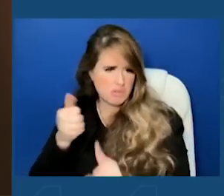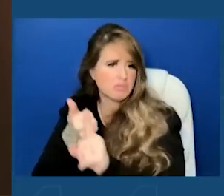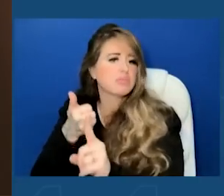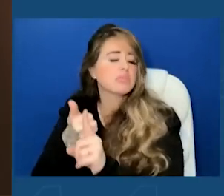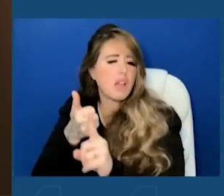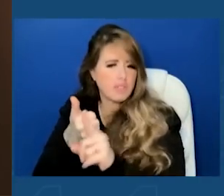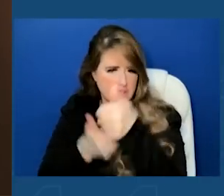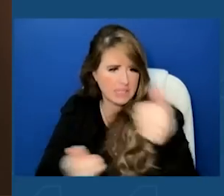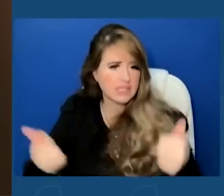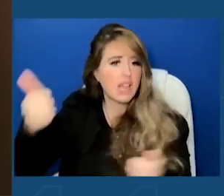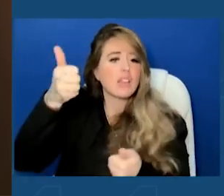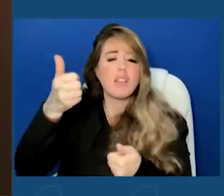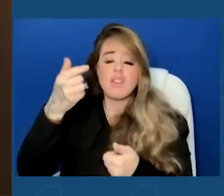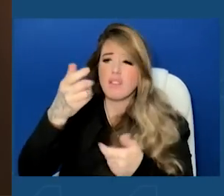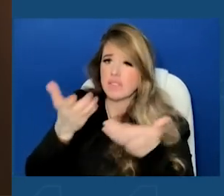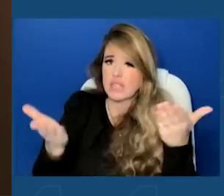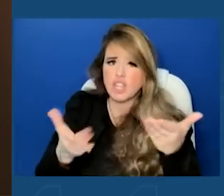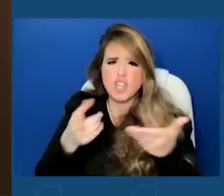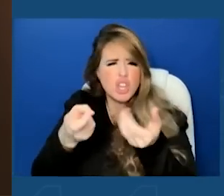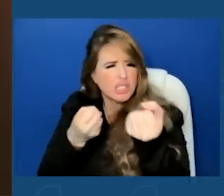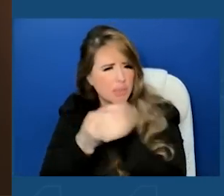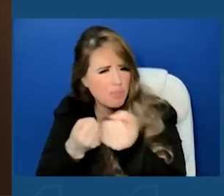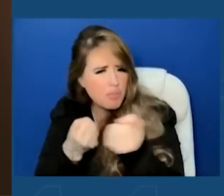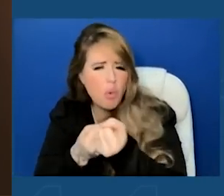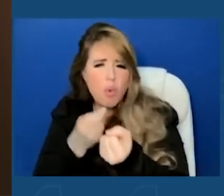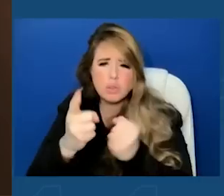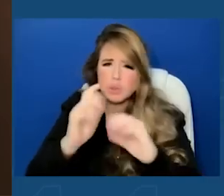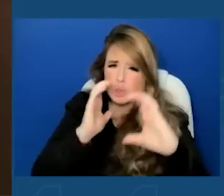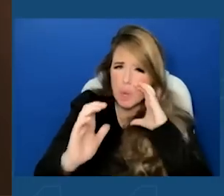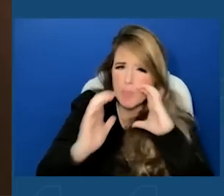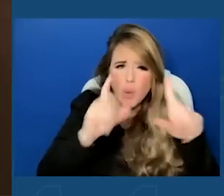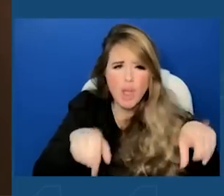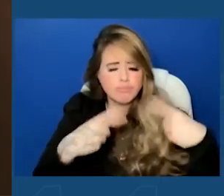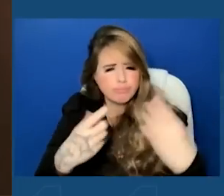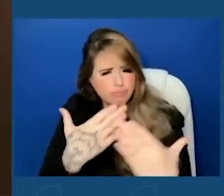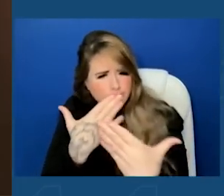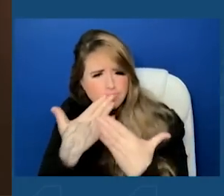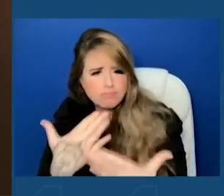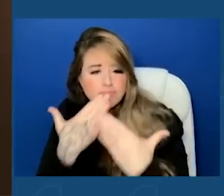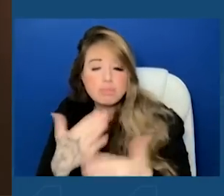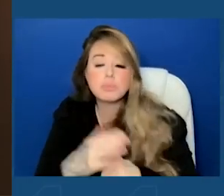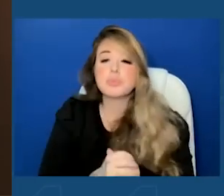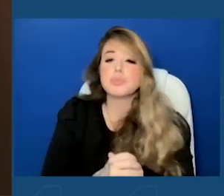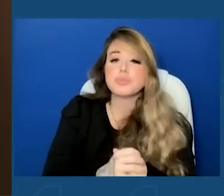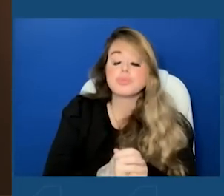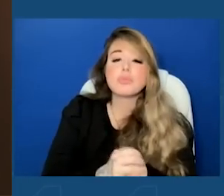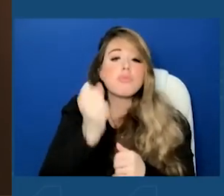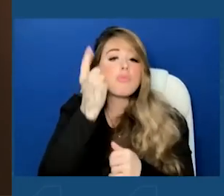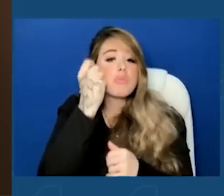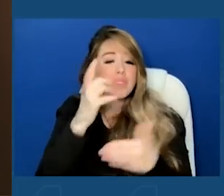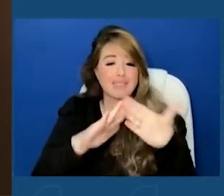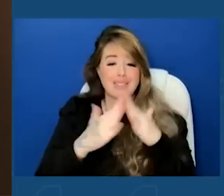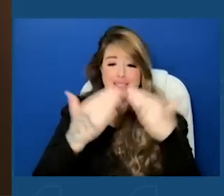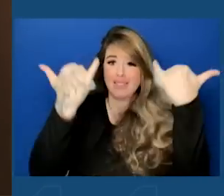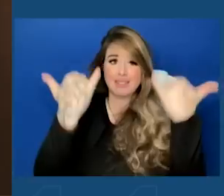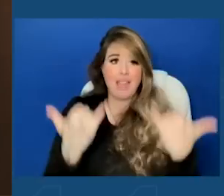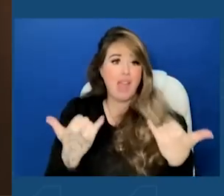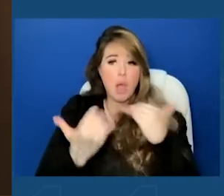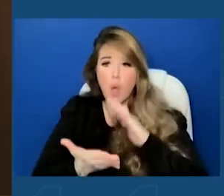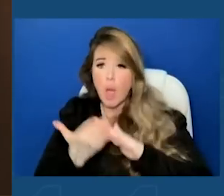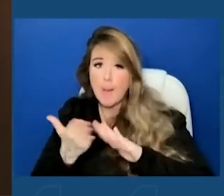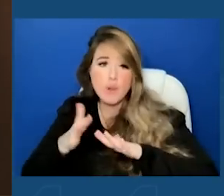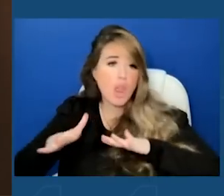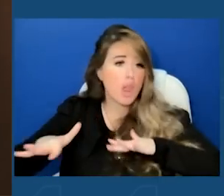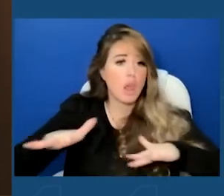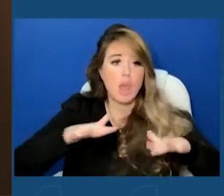for his support and communication as well. The focus of the city's operations have been on